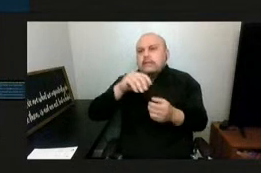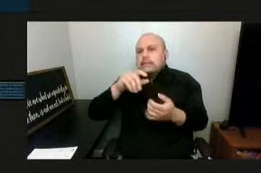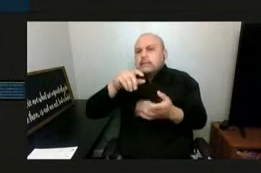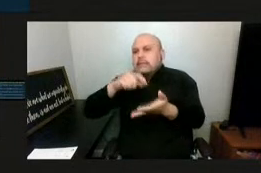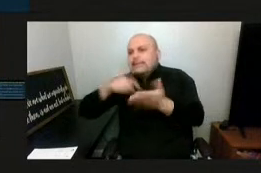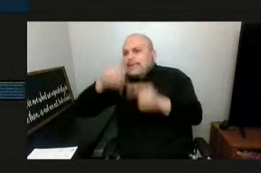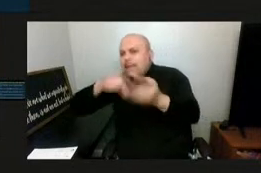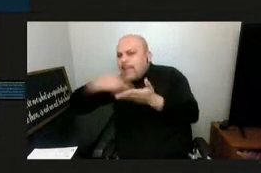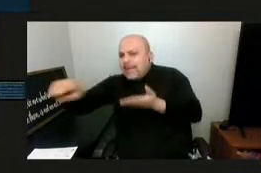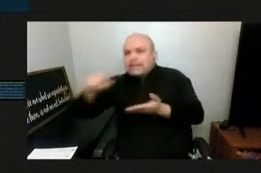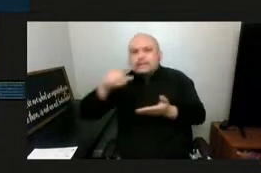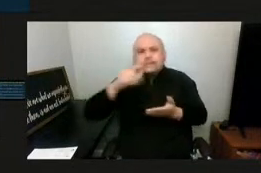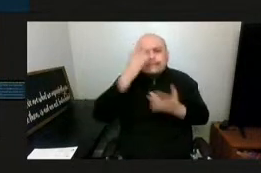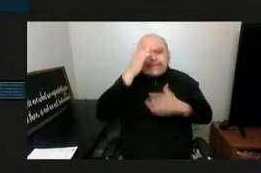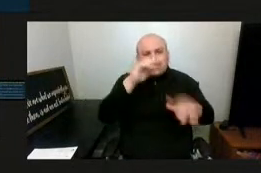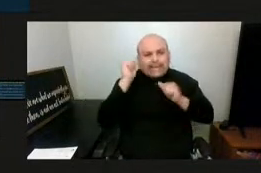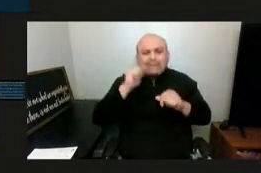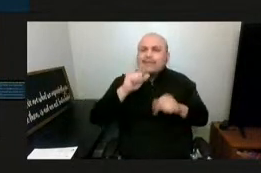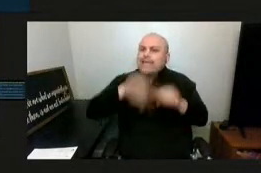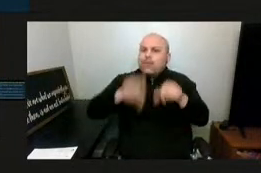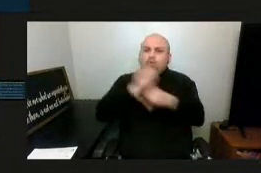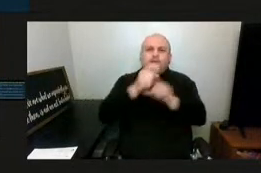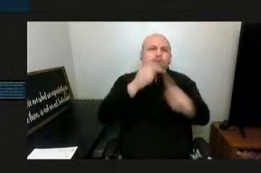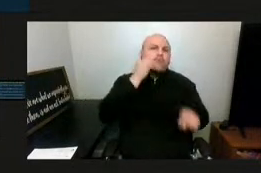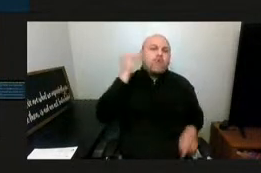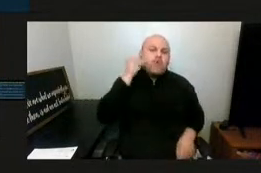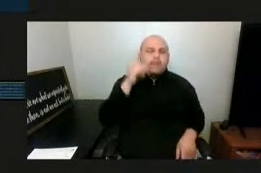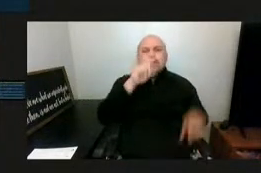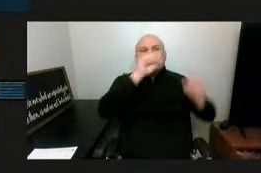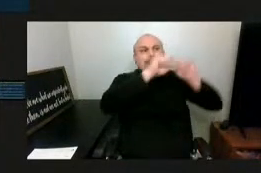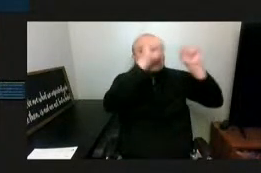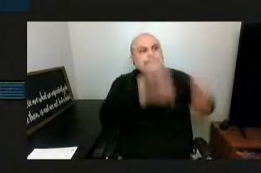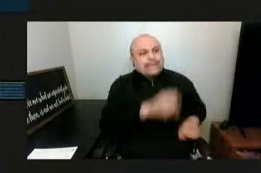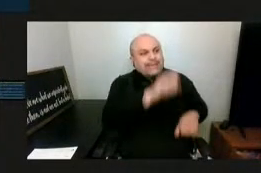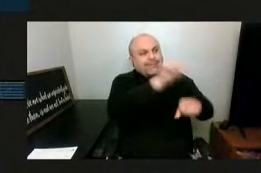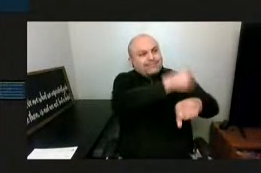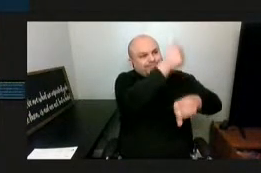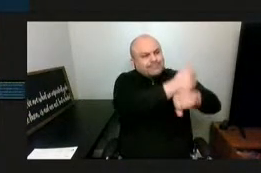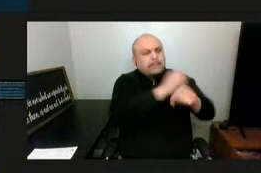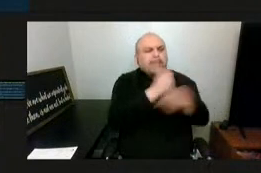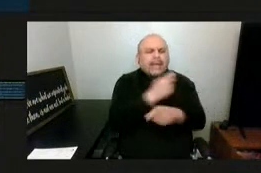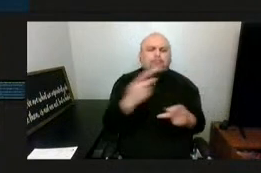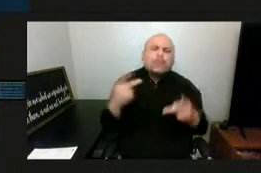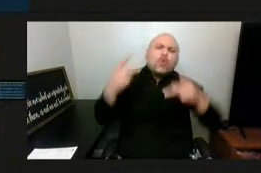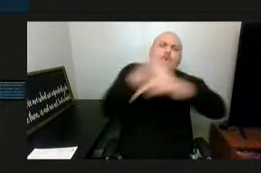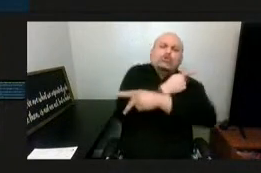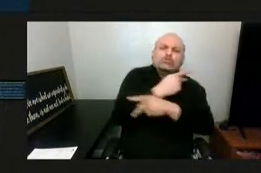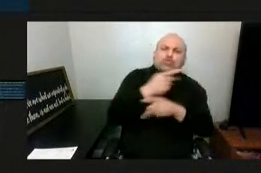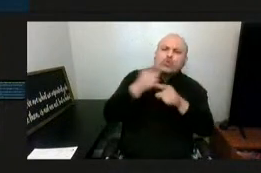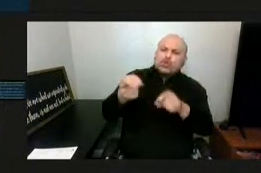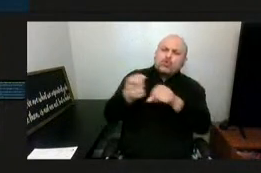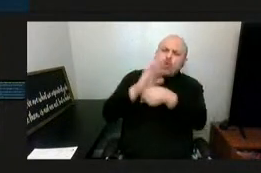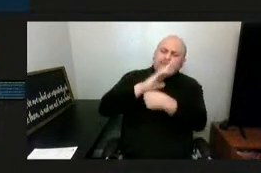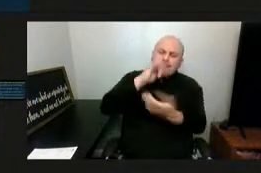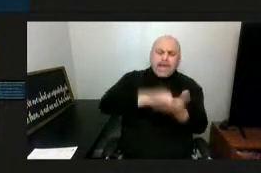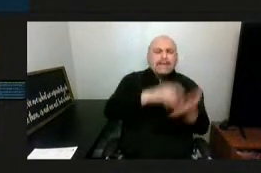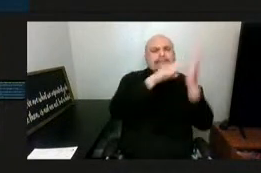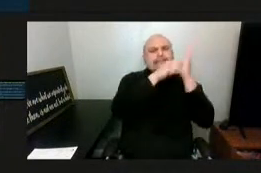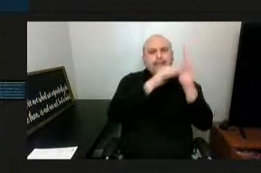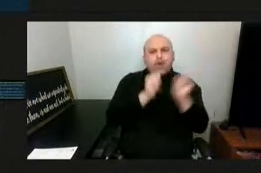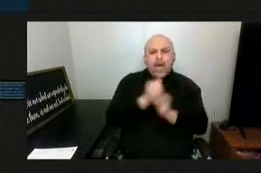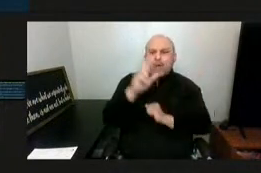to work from home. The systemic conditions amplified during COVID are an example of how racial and